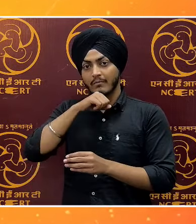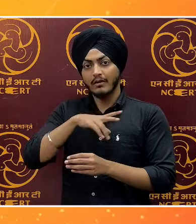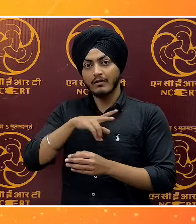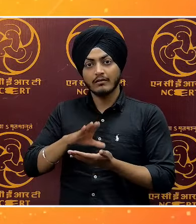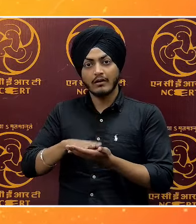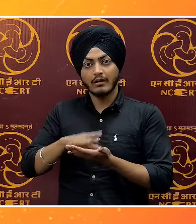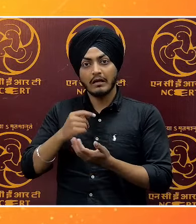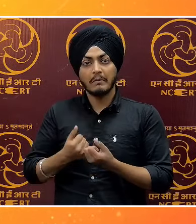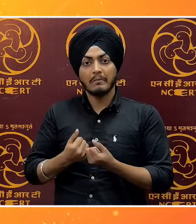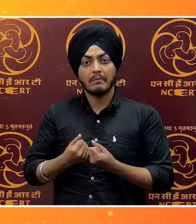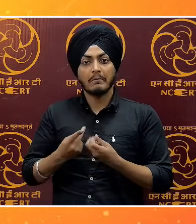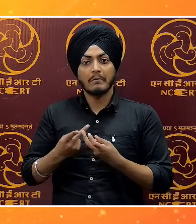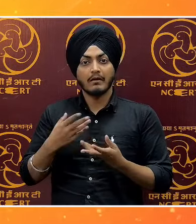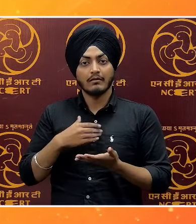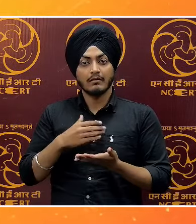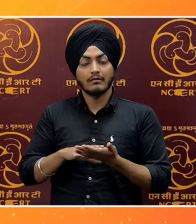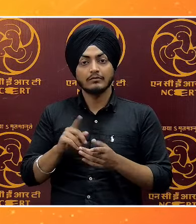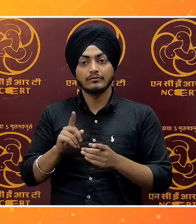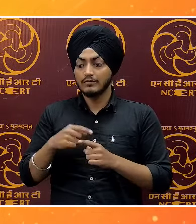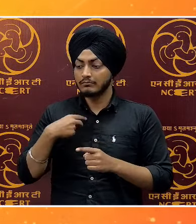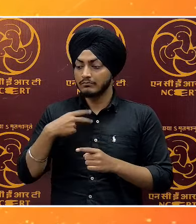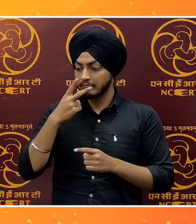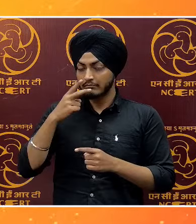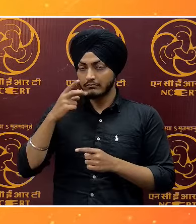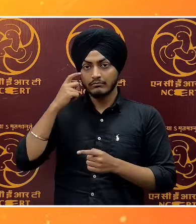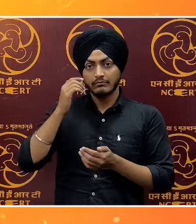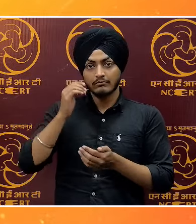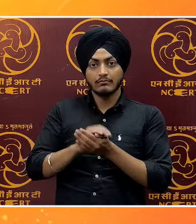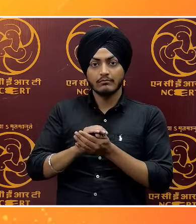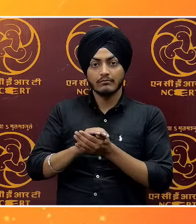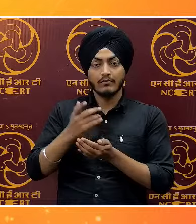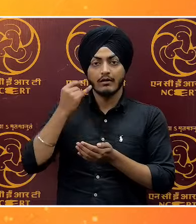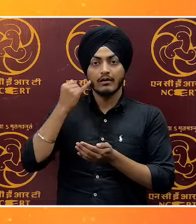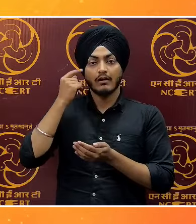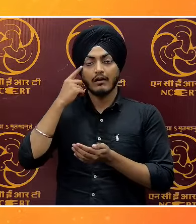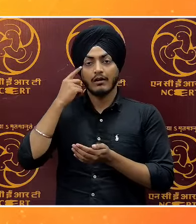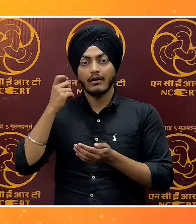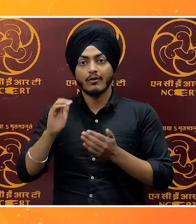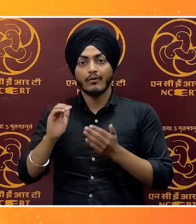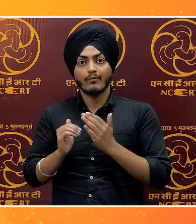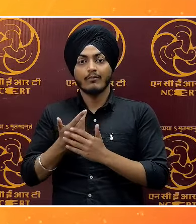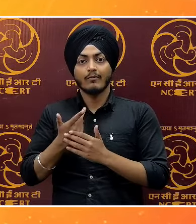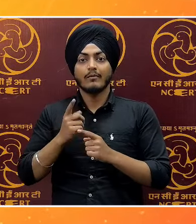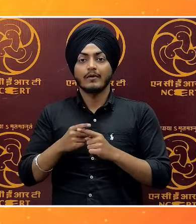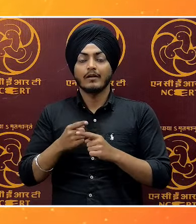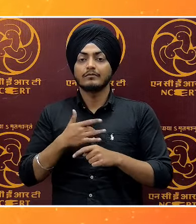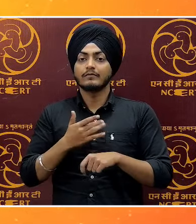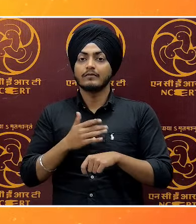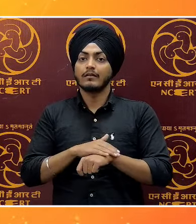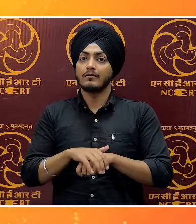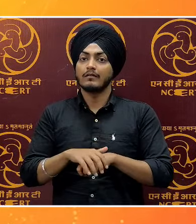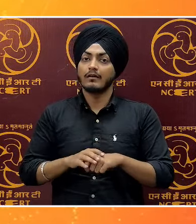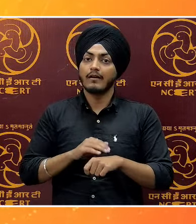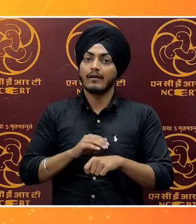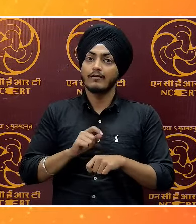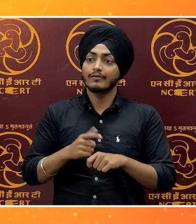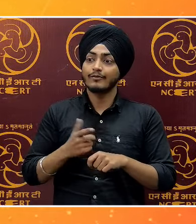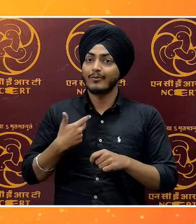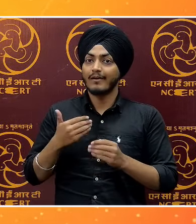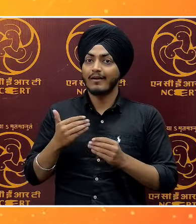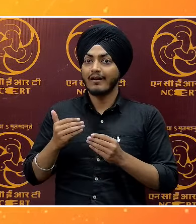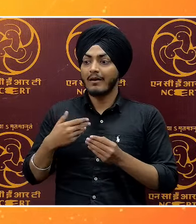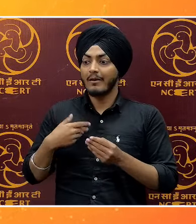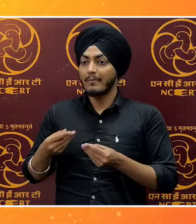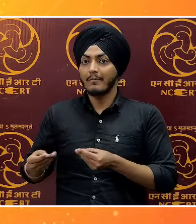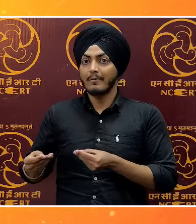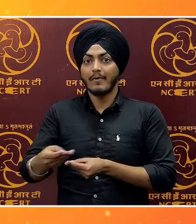helps a lot to visualize, to feel, to touch the things that those are around them